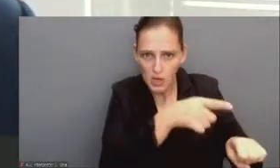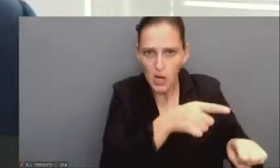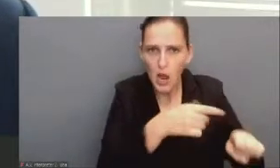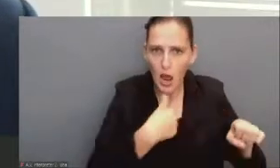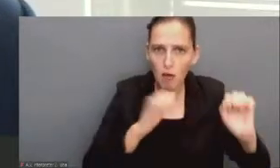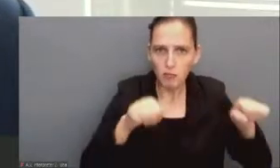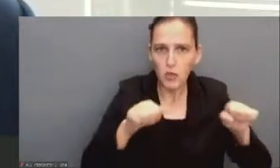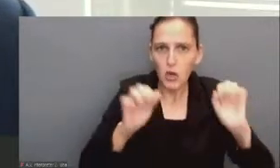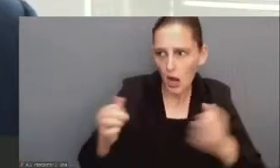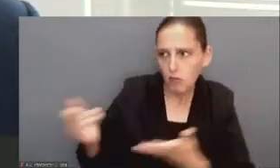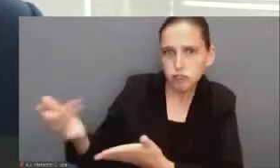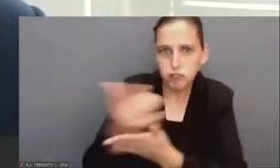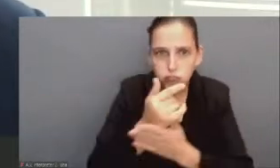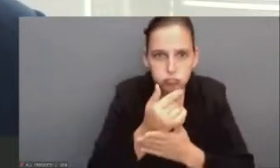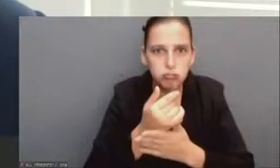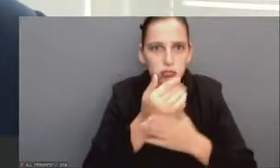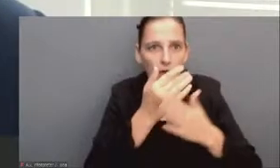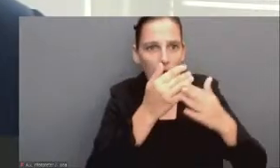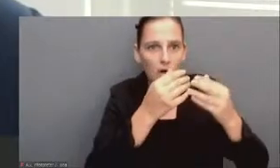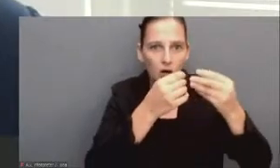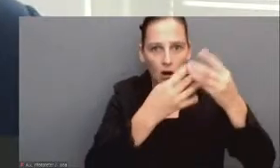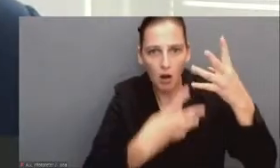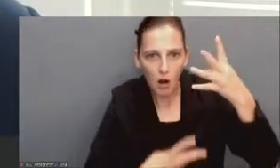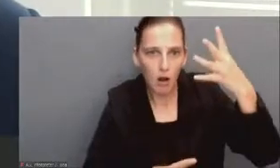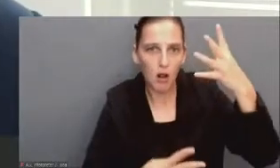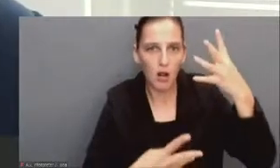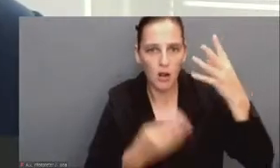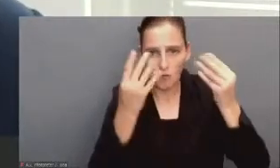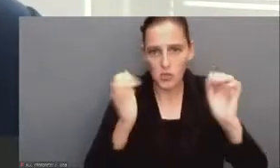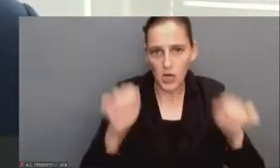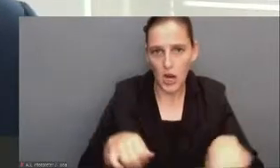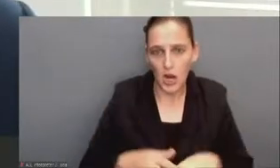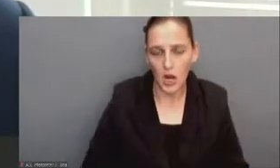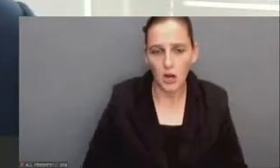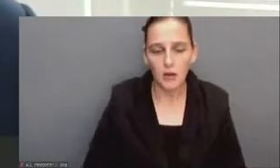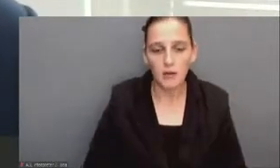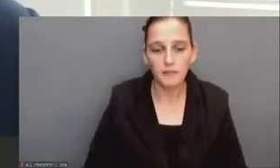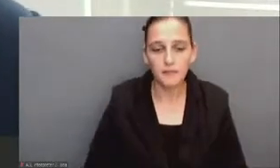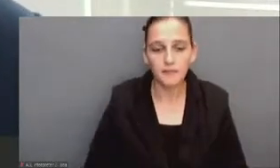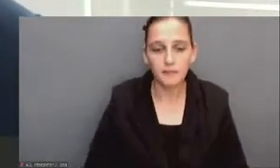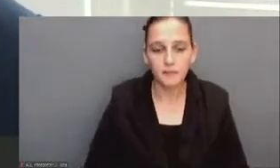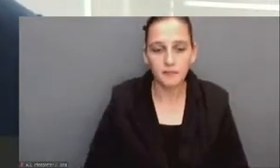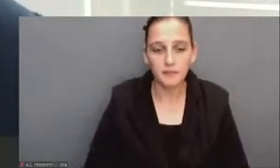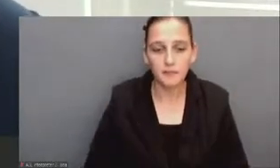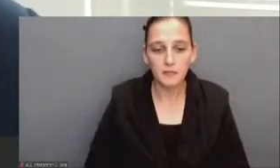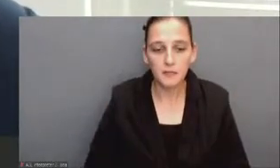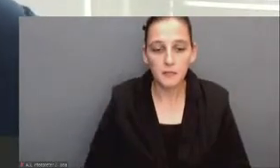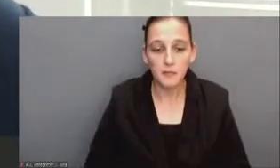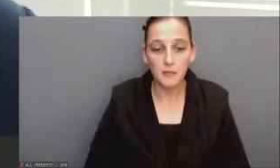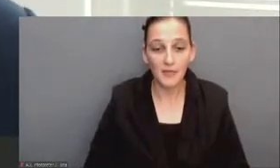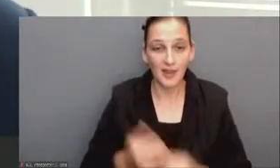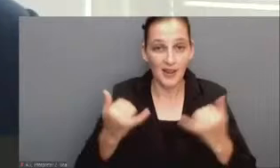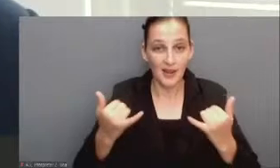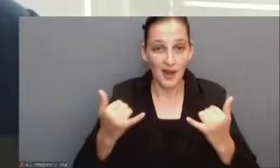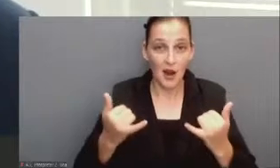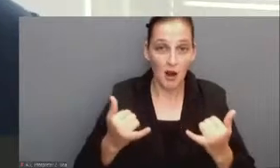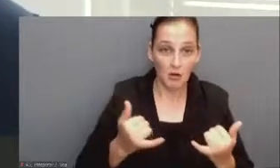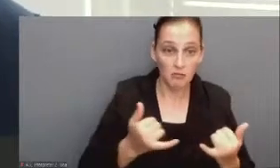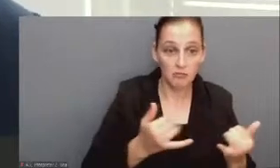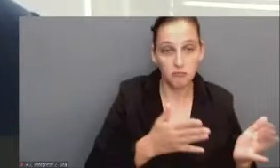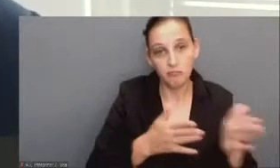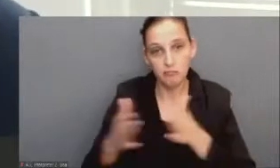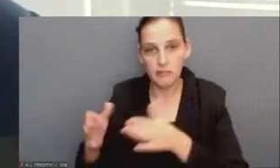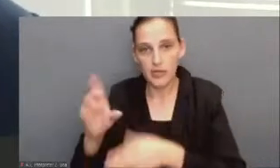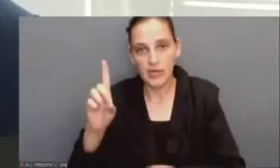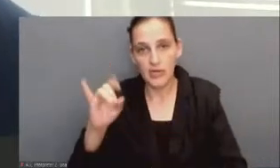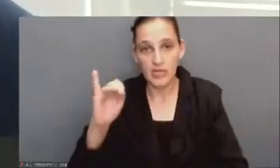to these measures. As we've made the transformation to digital health and we have spent tens,